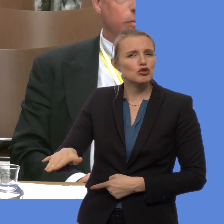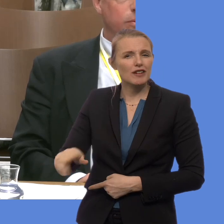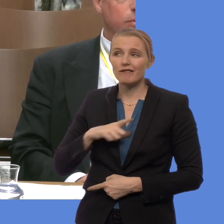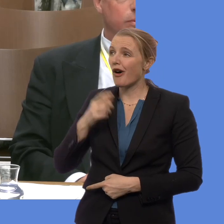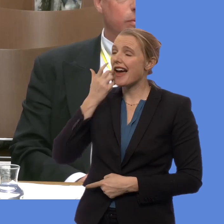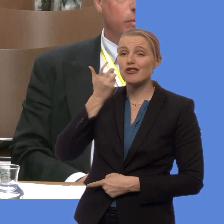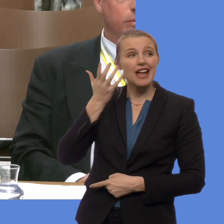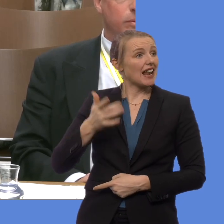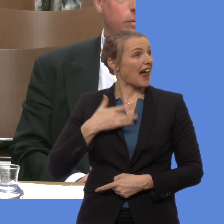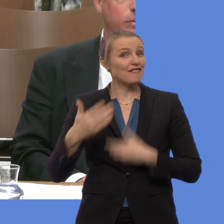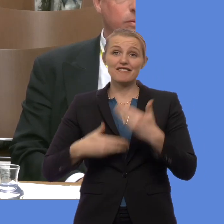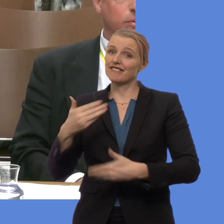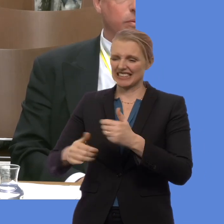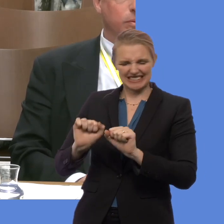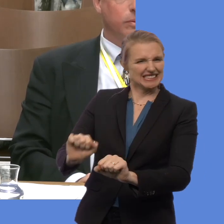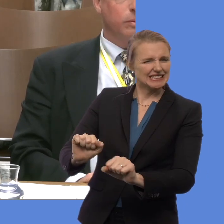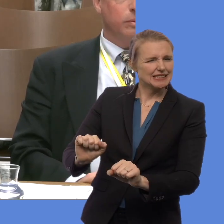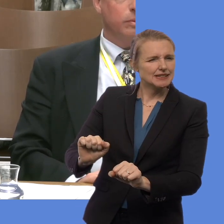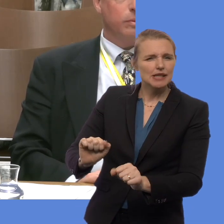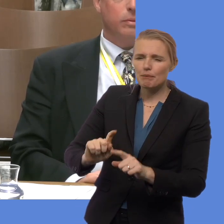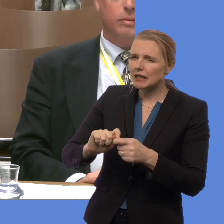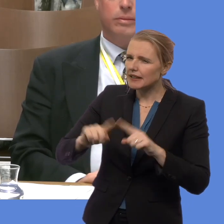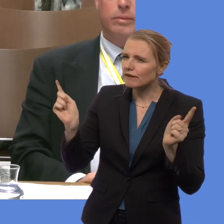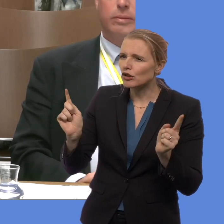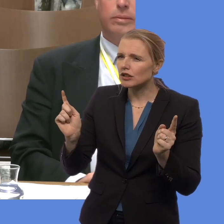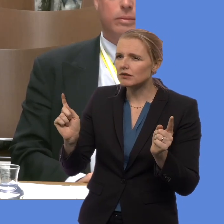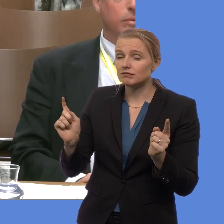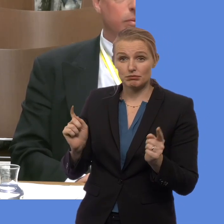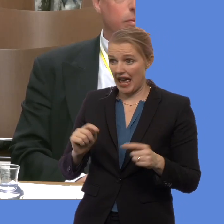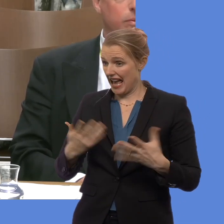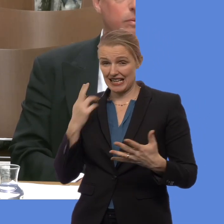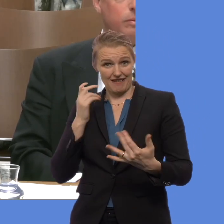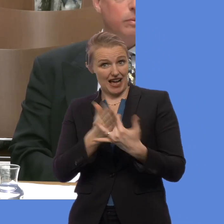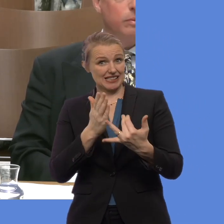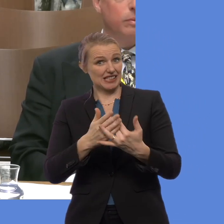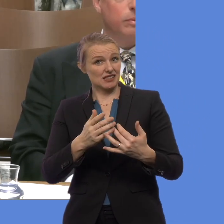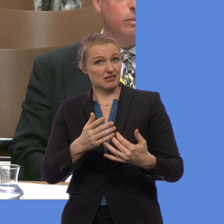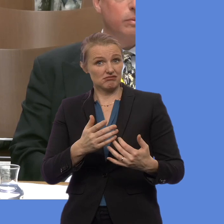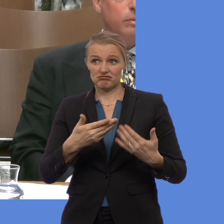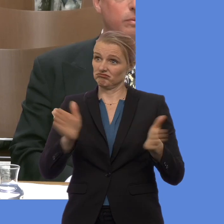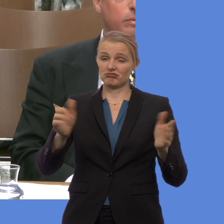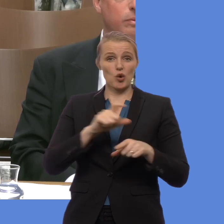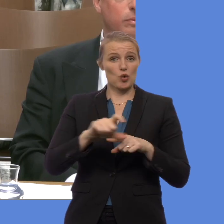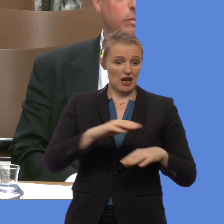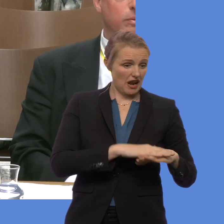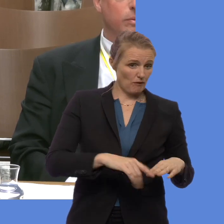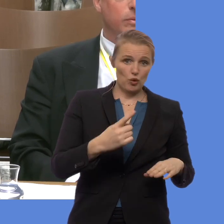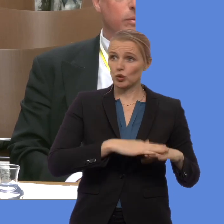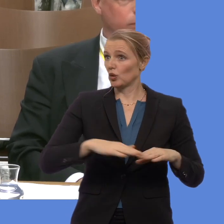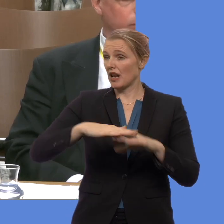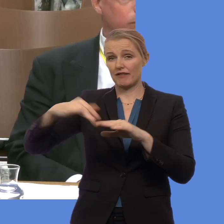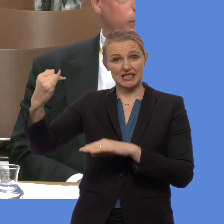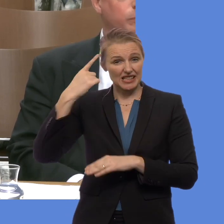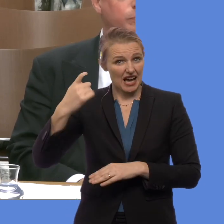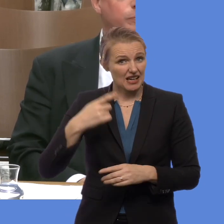life. And older generation deaf people can access those courses as part of the accredited